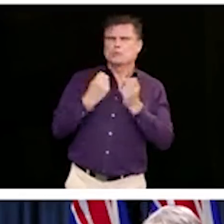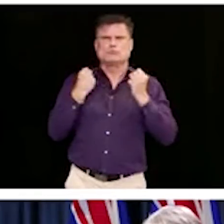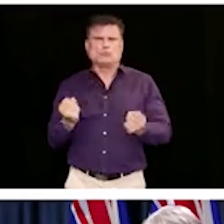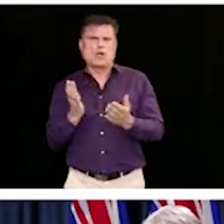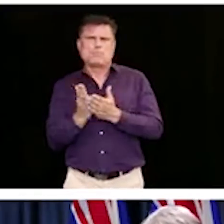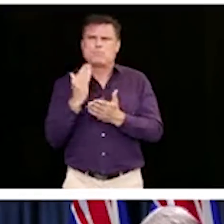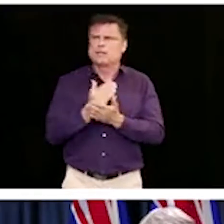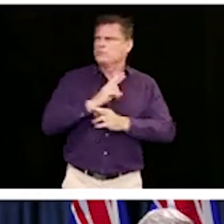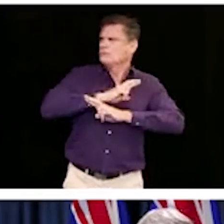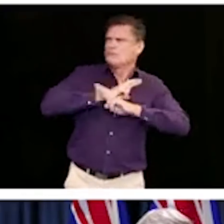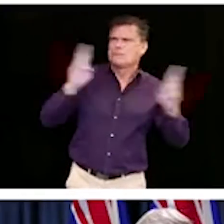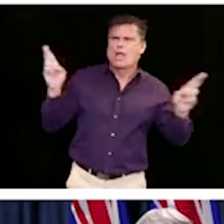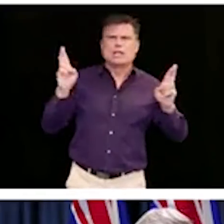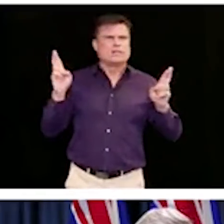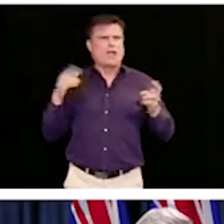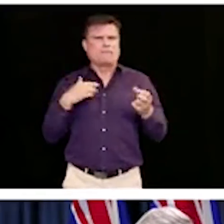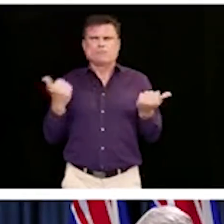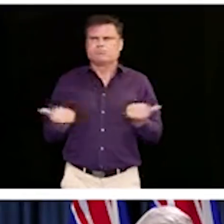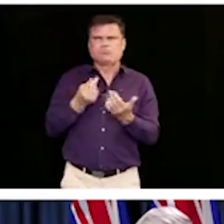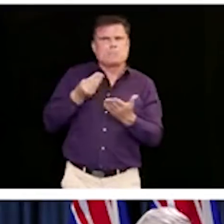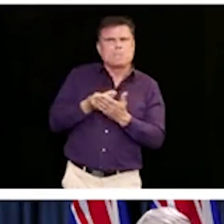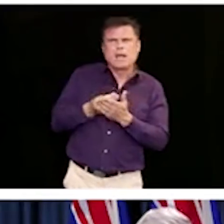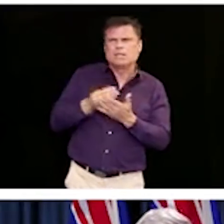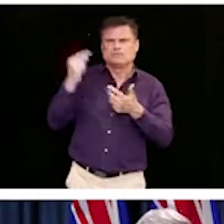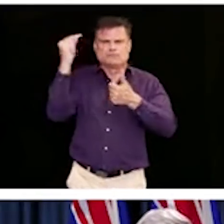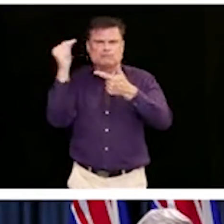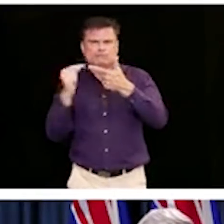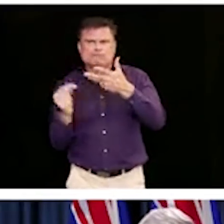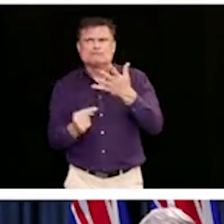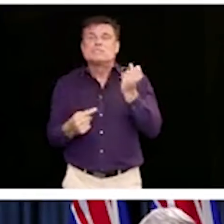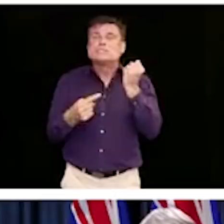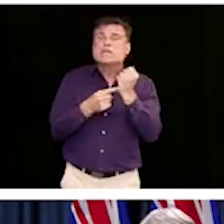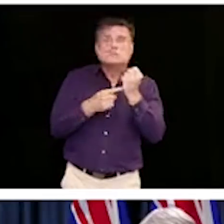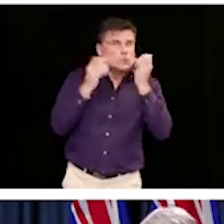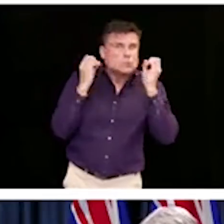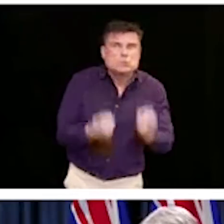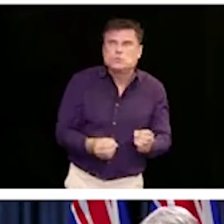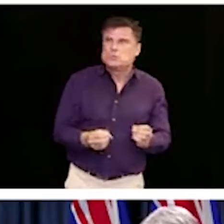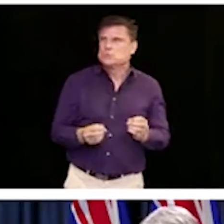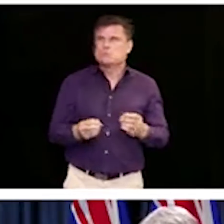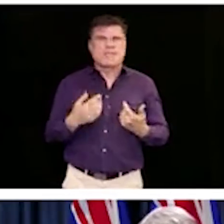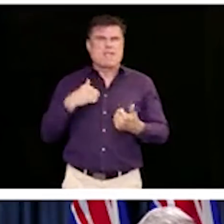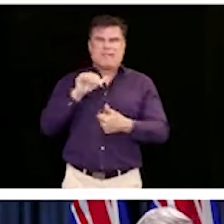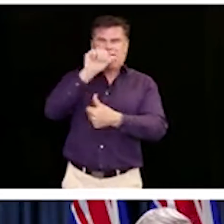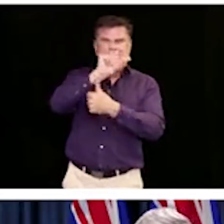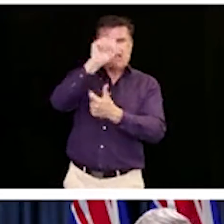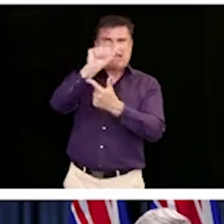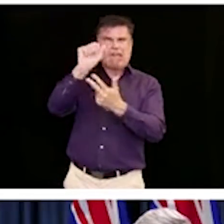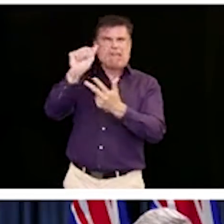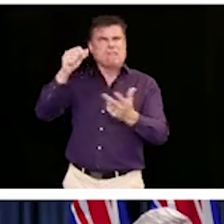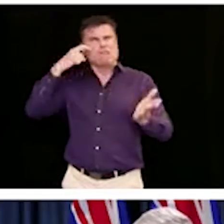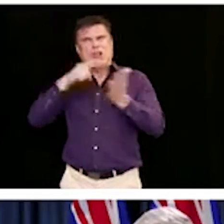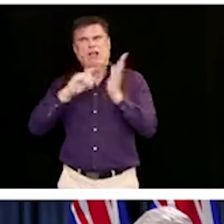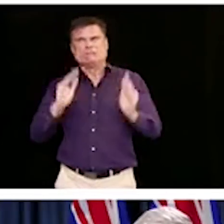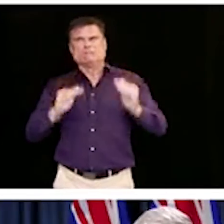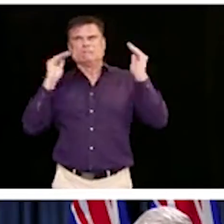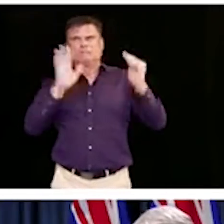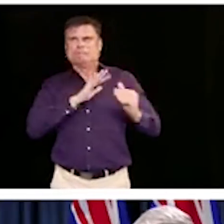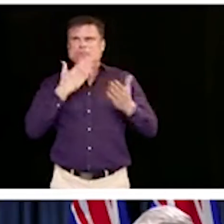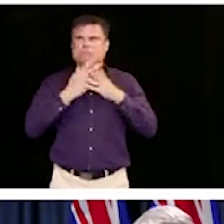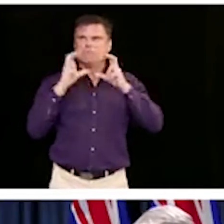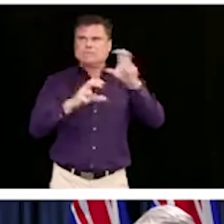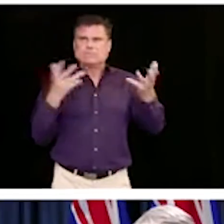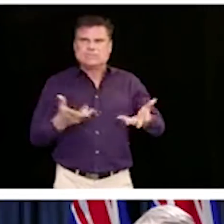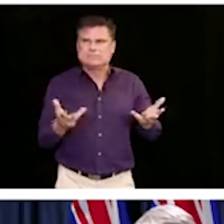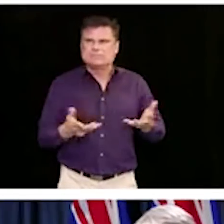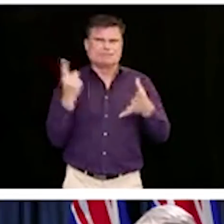surpluses across the 3 years of the fiscal plan, best debt metrics and credit rating compared to other provinces in Canada. And I put